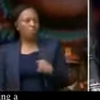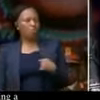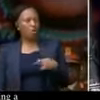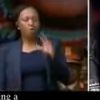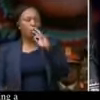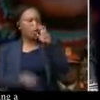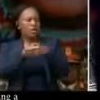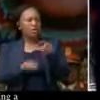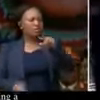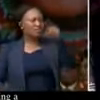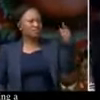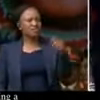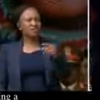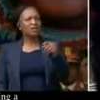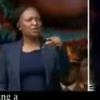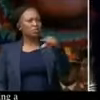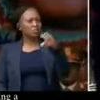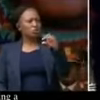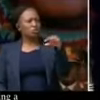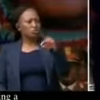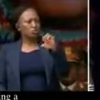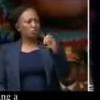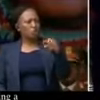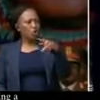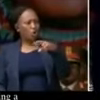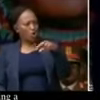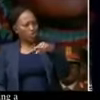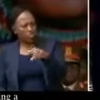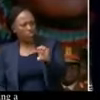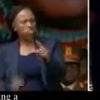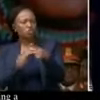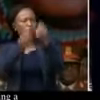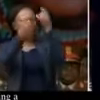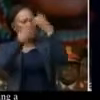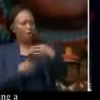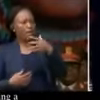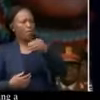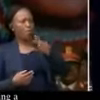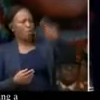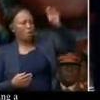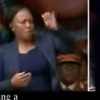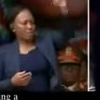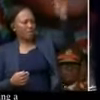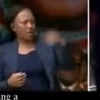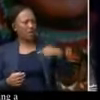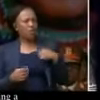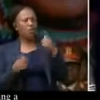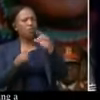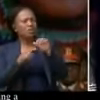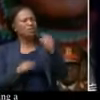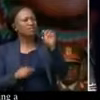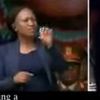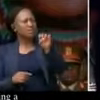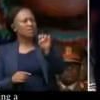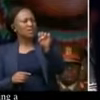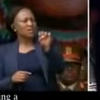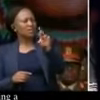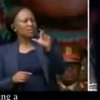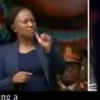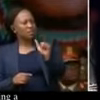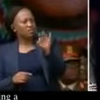don't need George Fivers to tell us about Winnie Mandela. We don't need Stratcom to tell us about Winnie